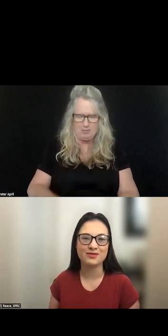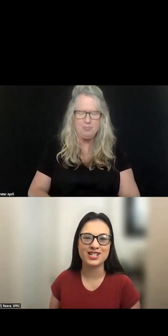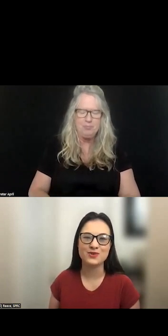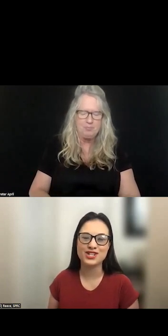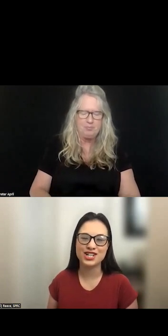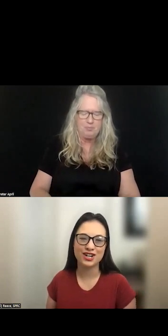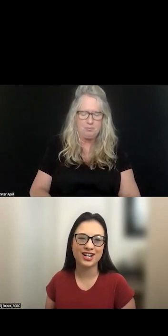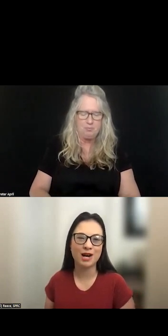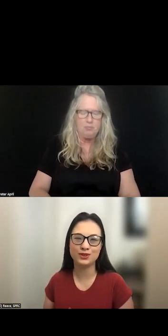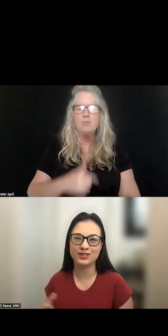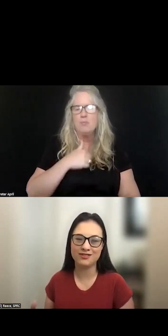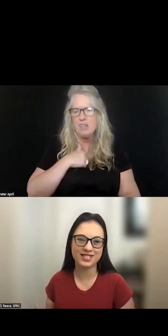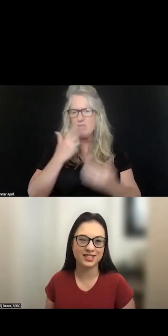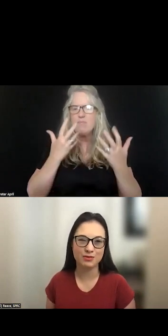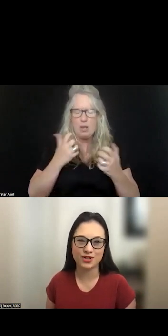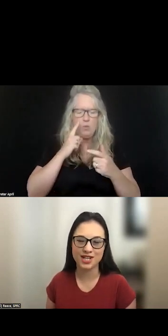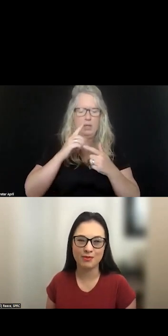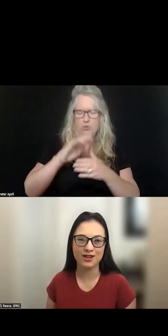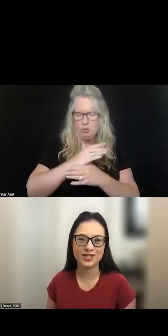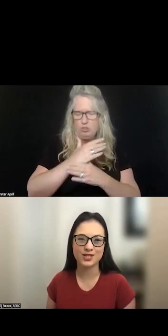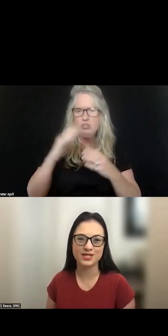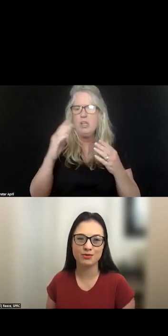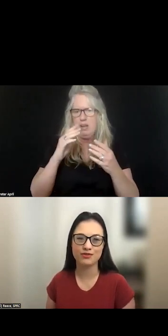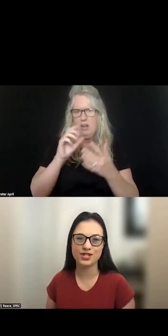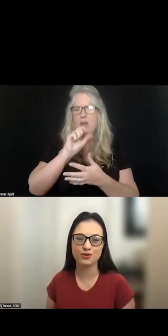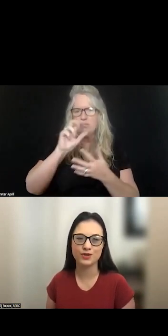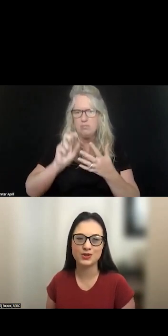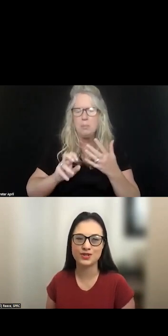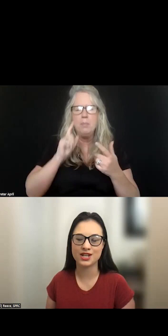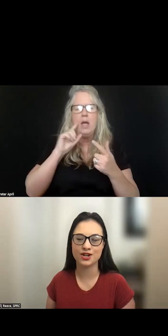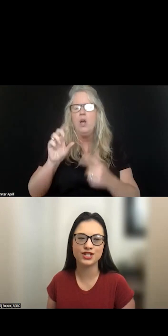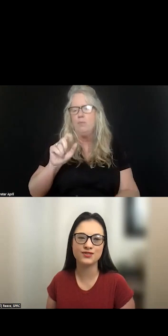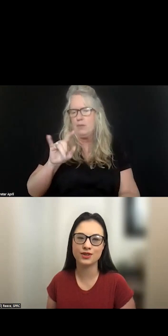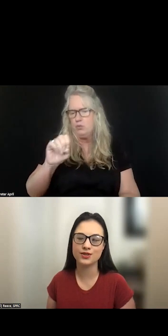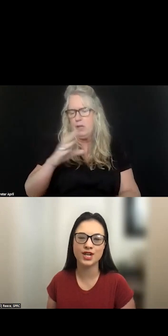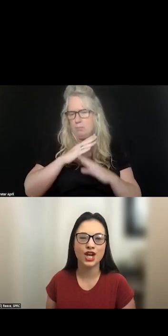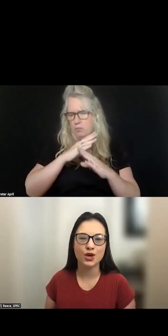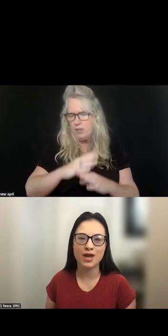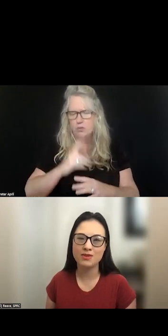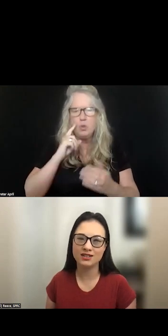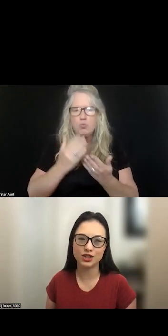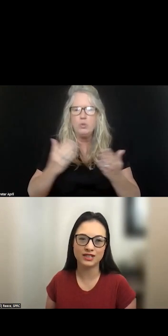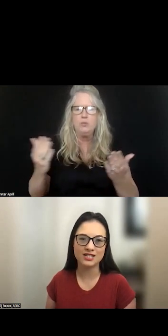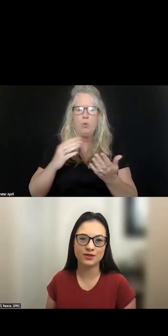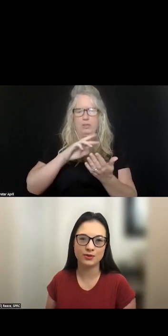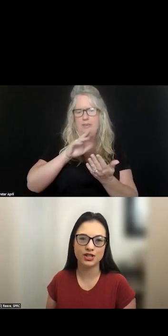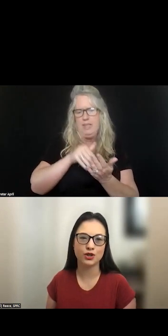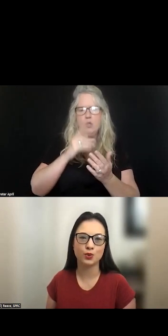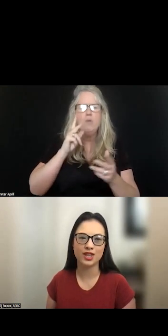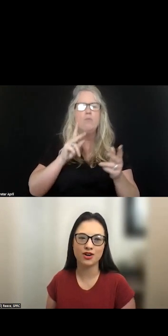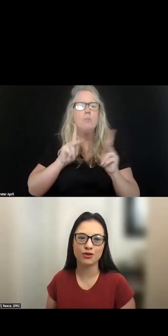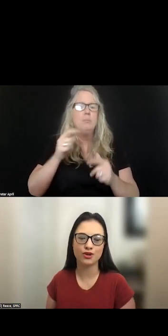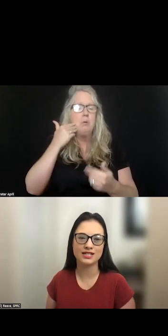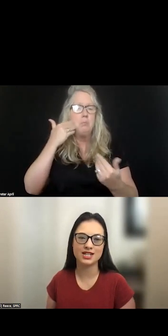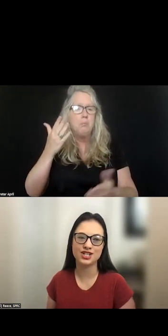started, I do want to share a couple of disclaimers about the Suicide Prevention Resource Center, just for those who may be a little less familiar